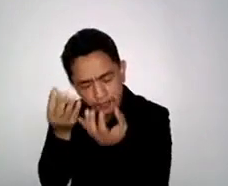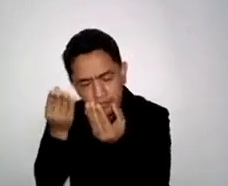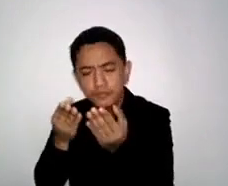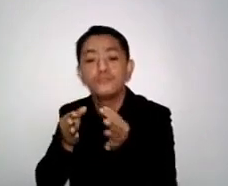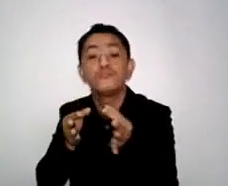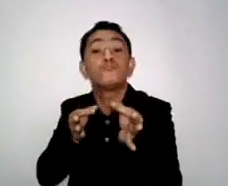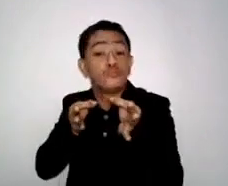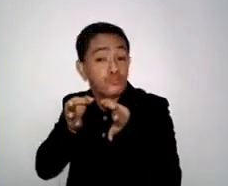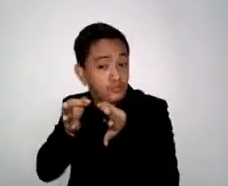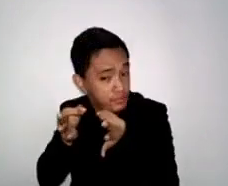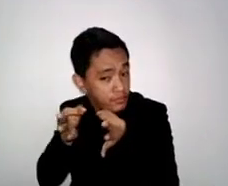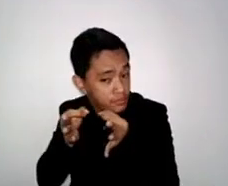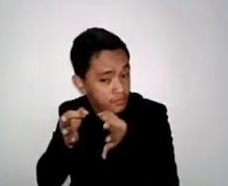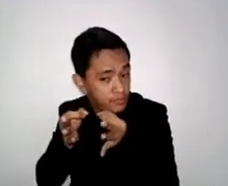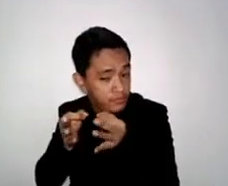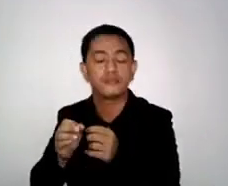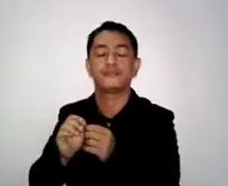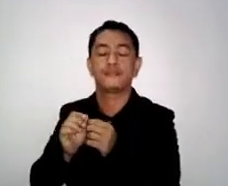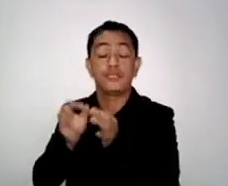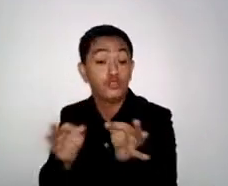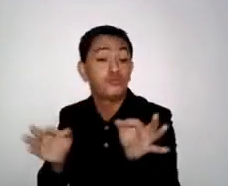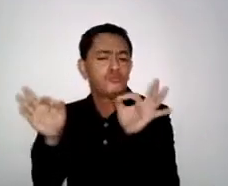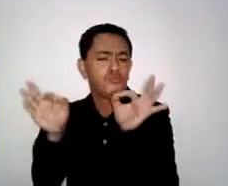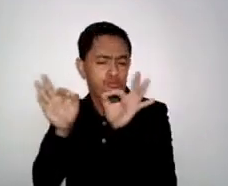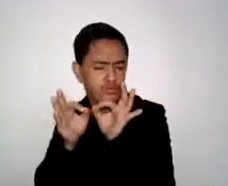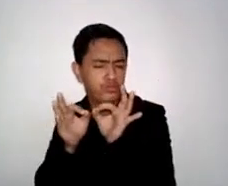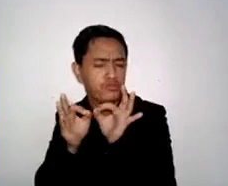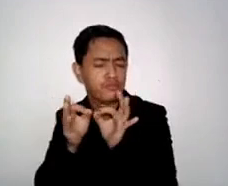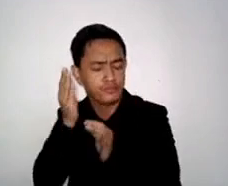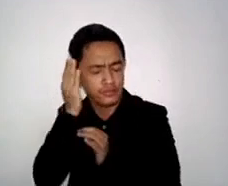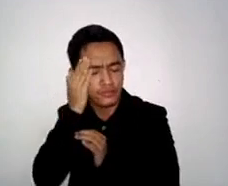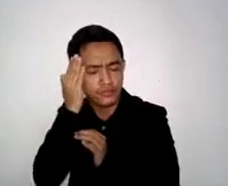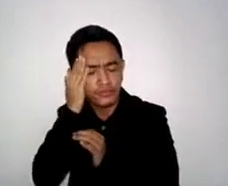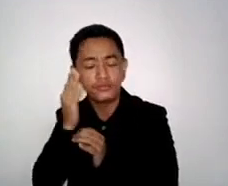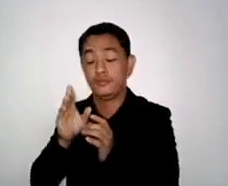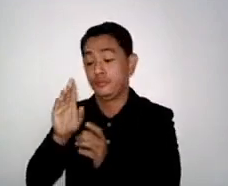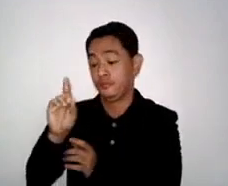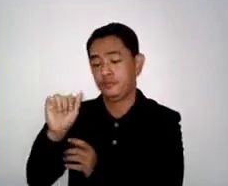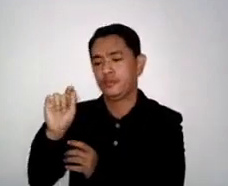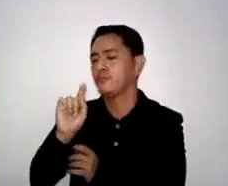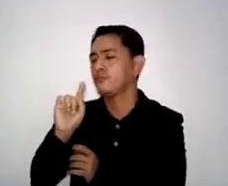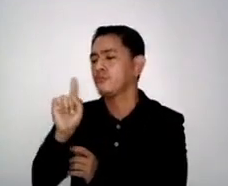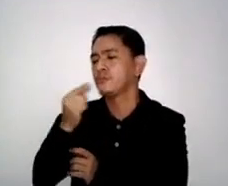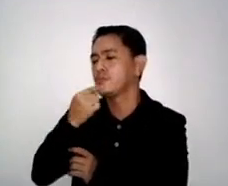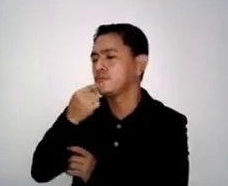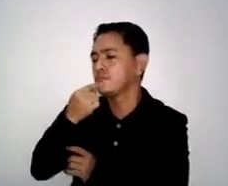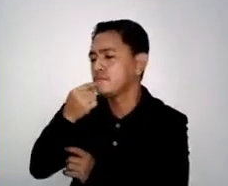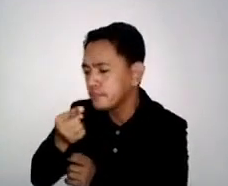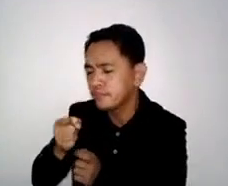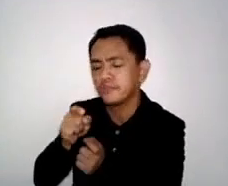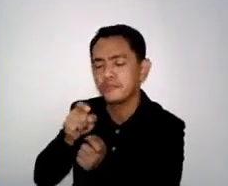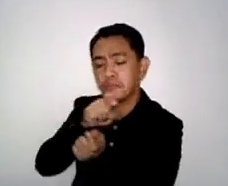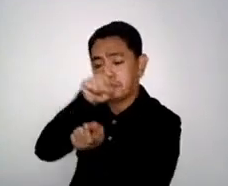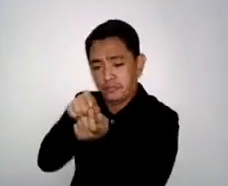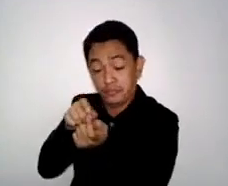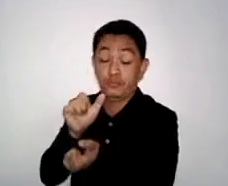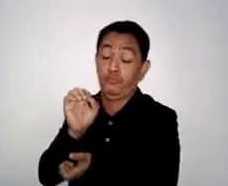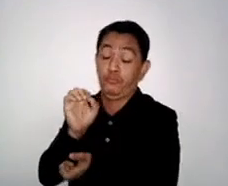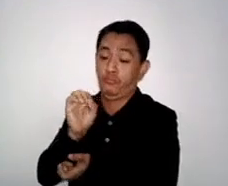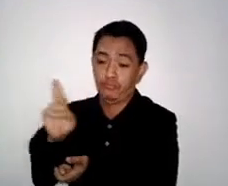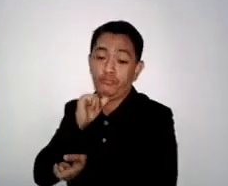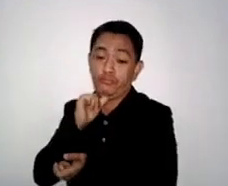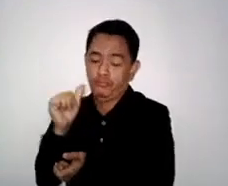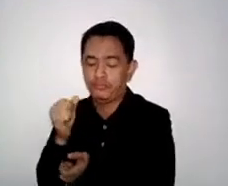is important in order to discern the data, what data is accurate or not. Analyzing data